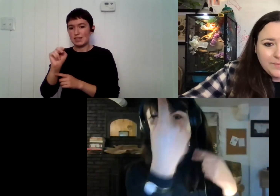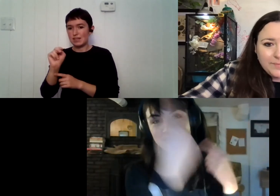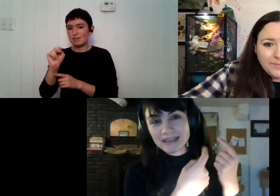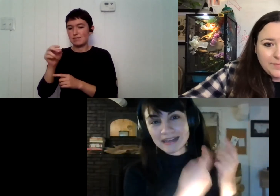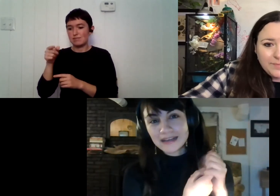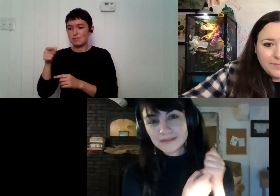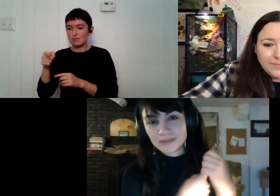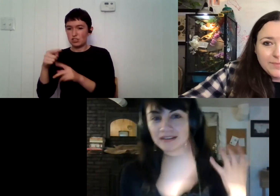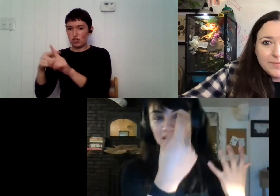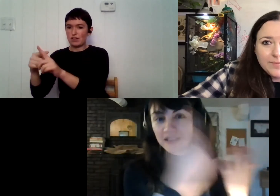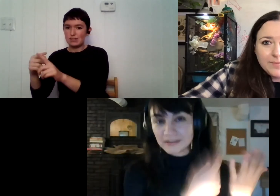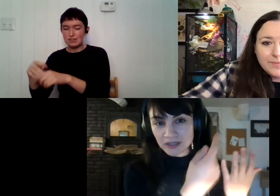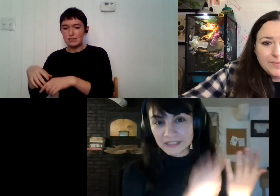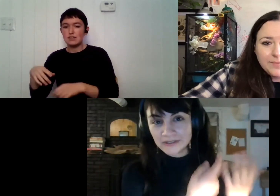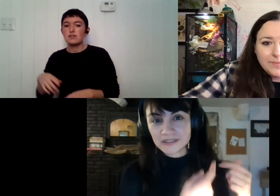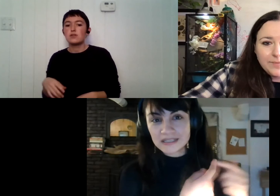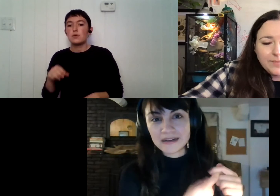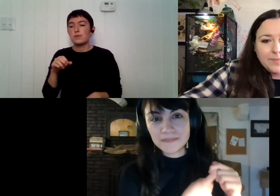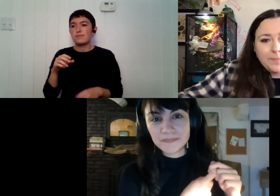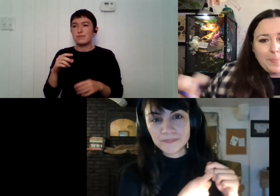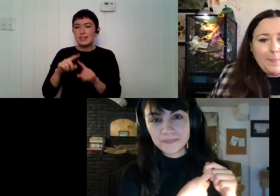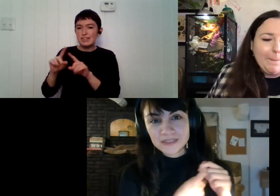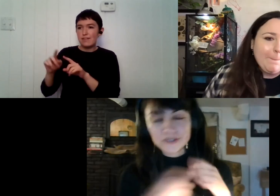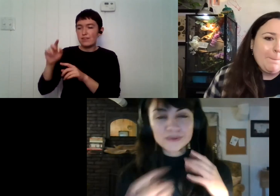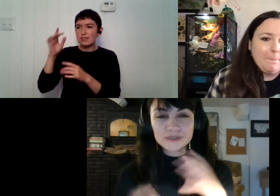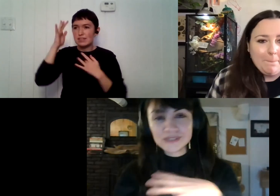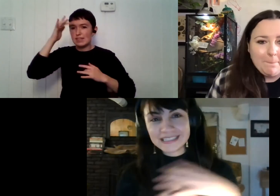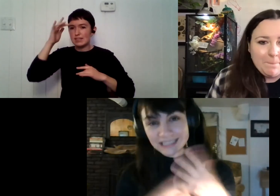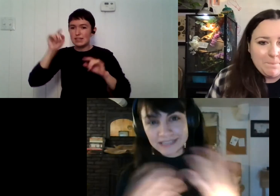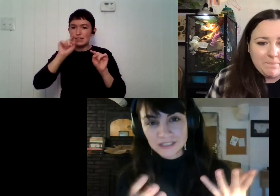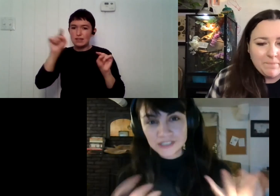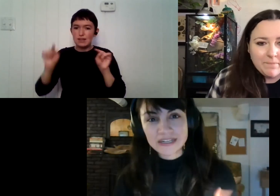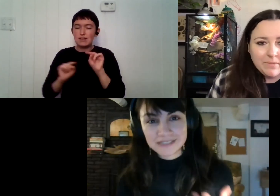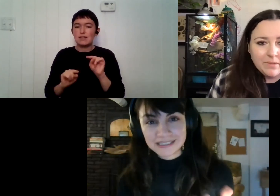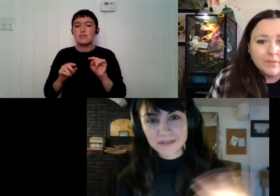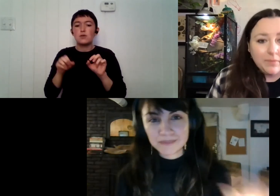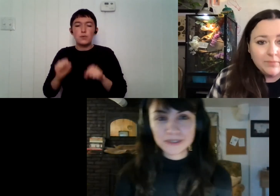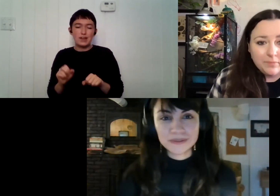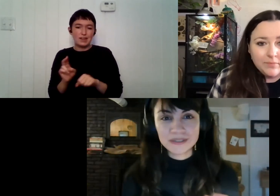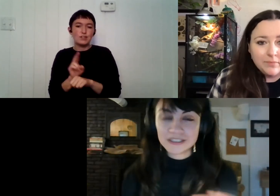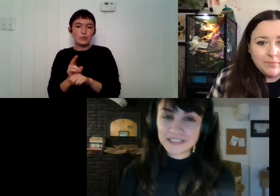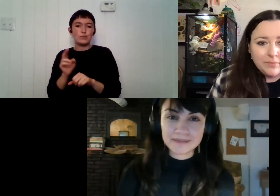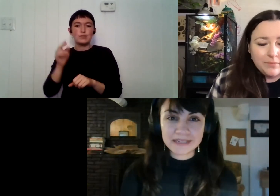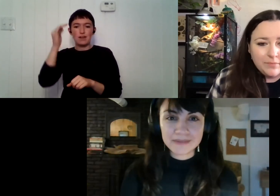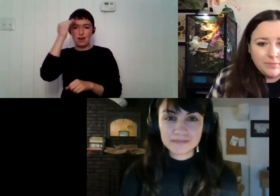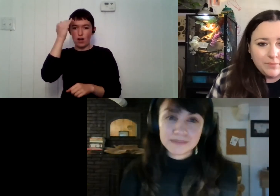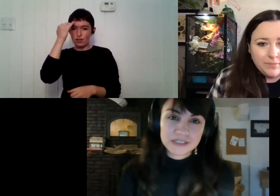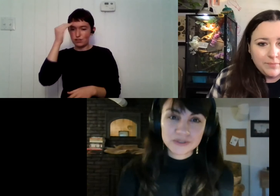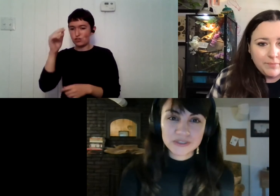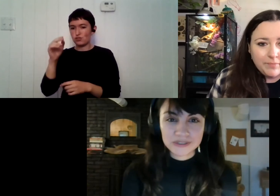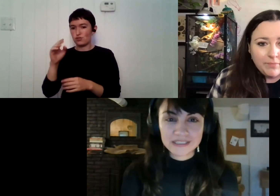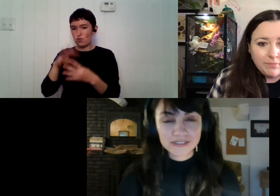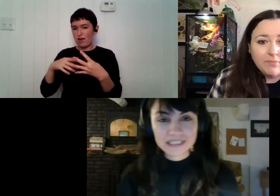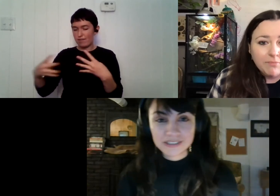find links between other molecules. So using things like knowledge graphs can help you learn something about